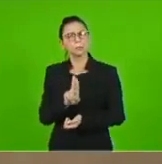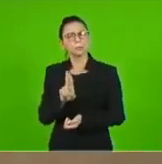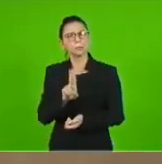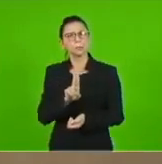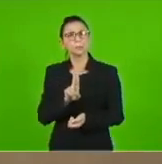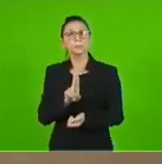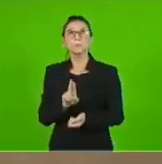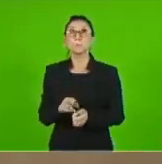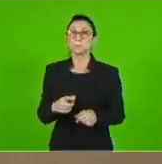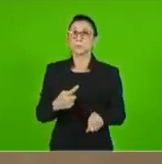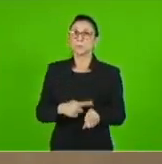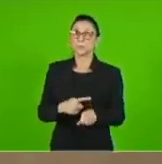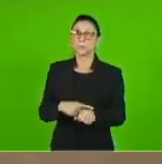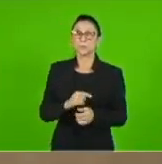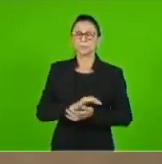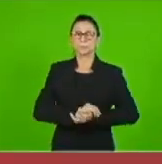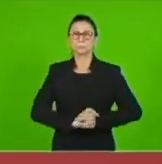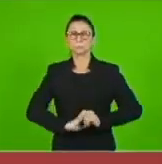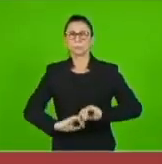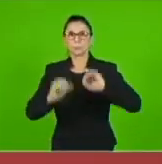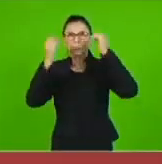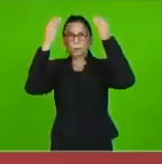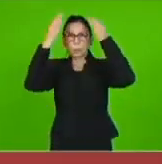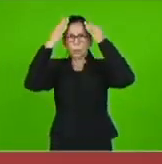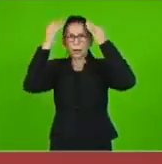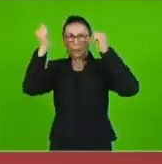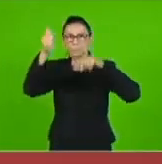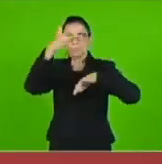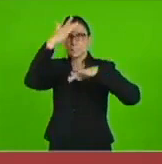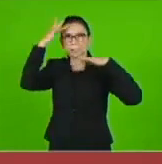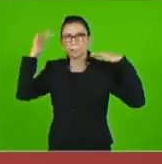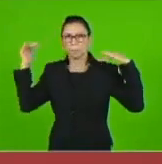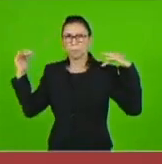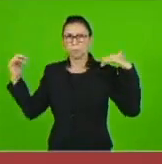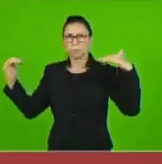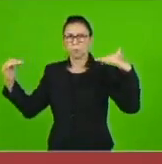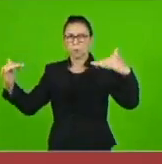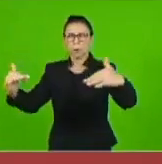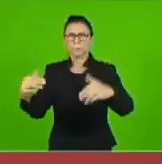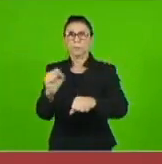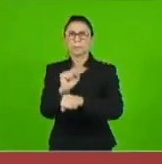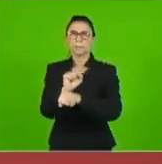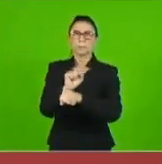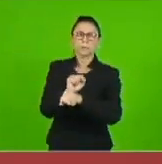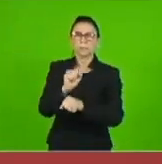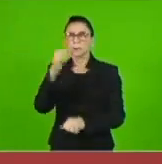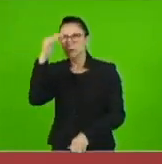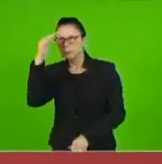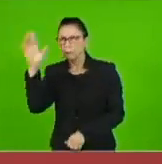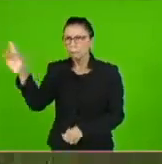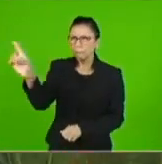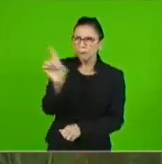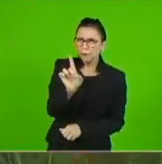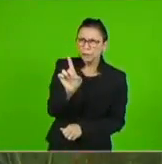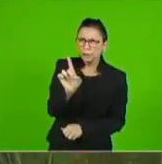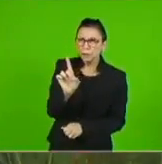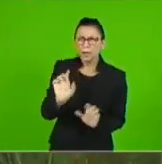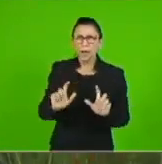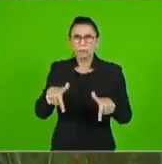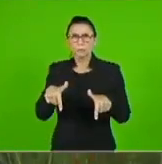used when the king was being awaited for to bring justice.